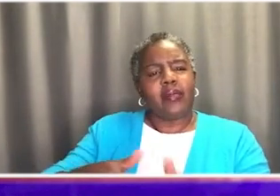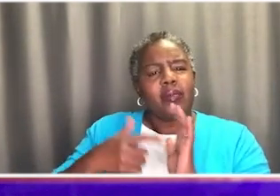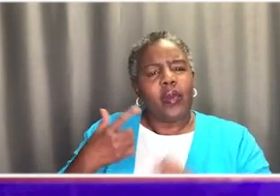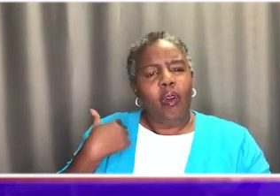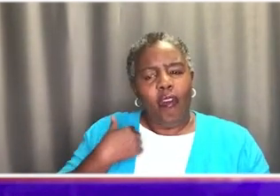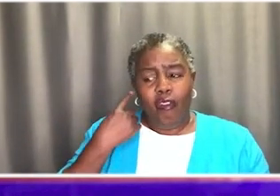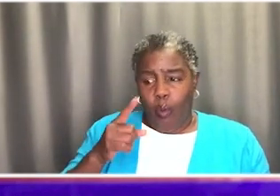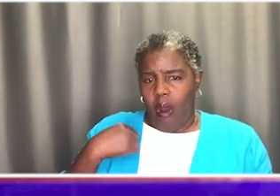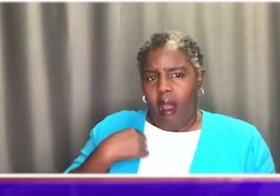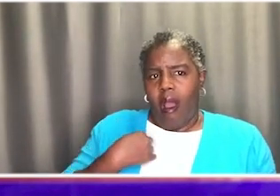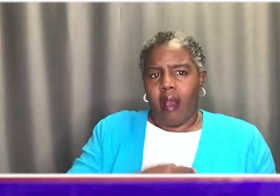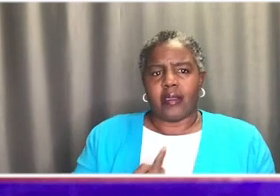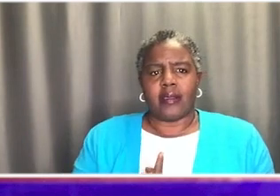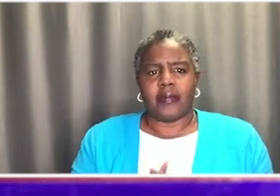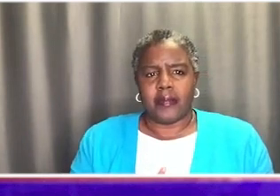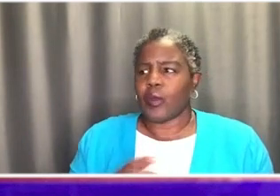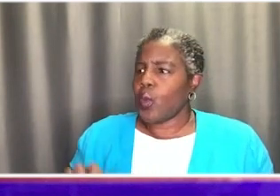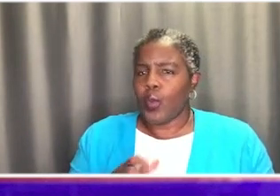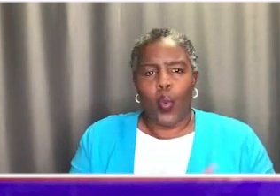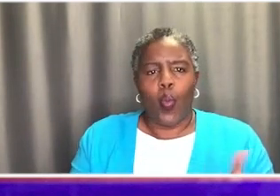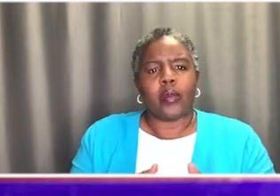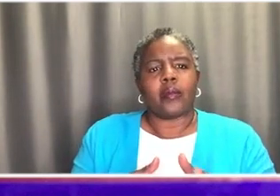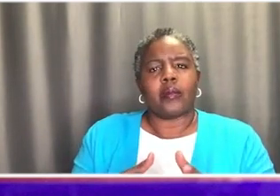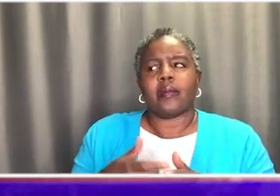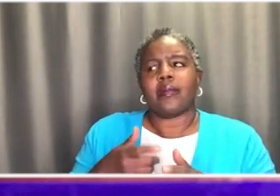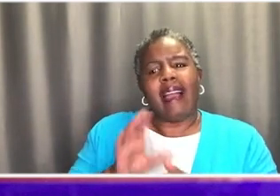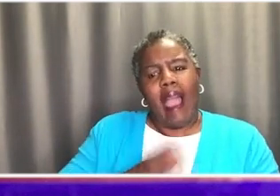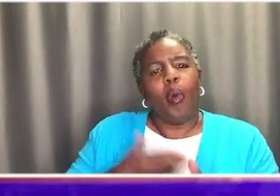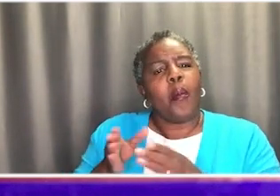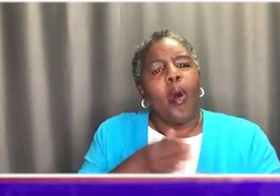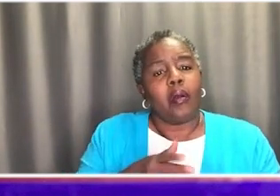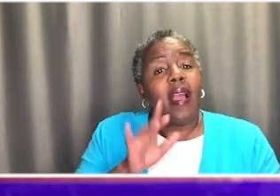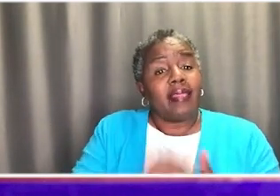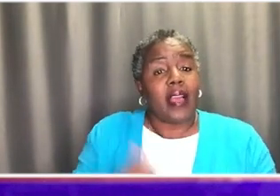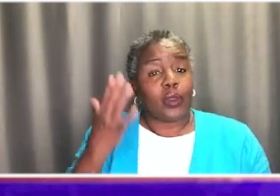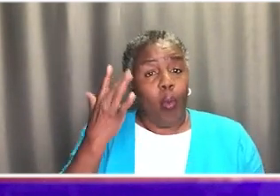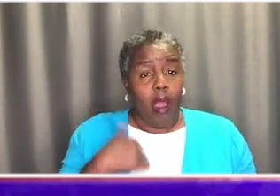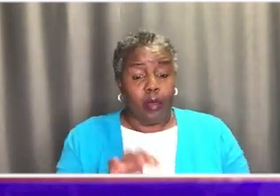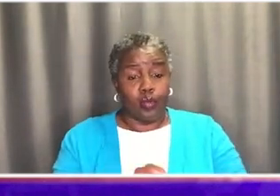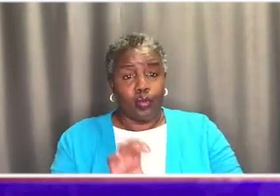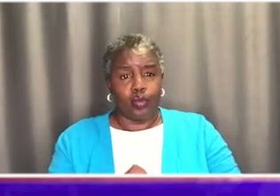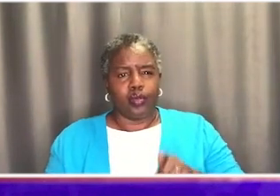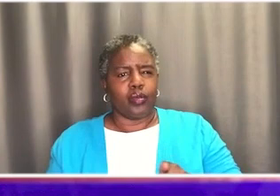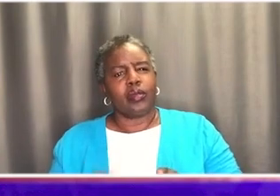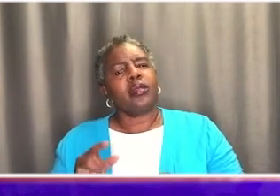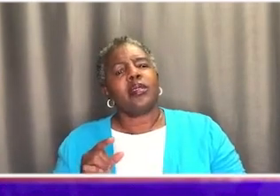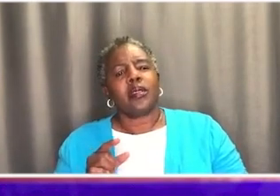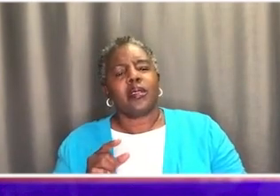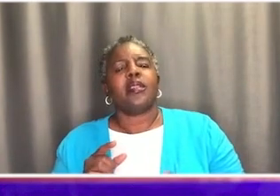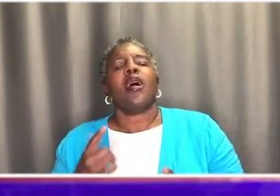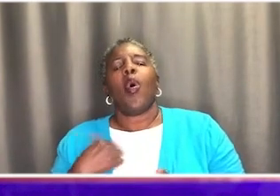part. And this is what makes the body of Christ. We cannot